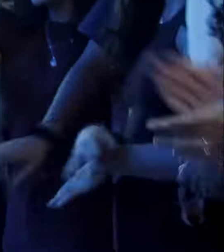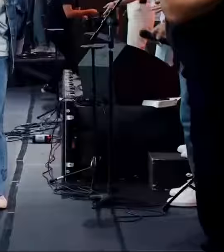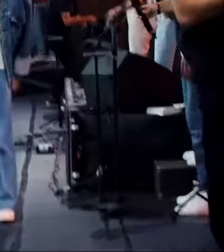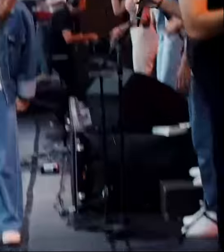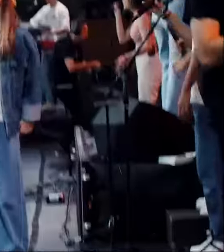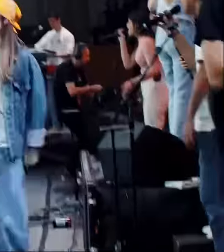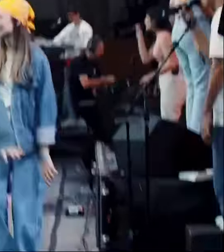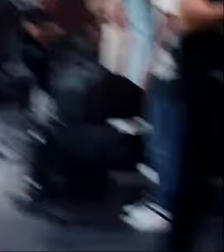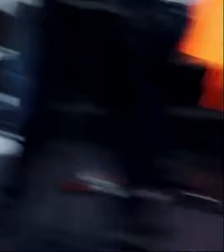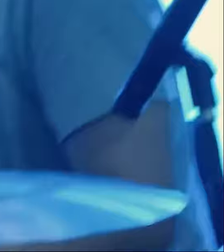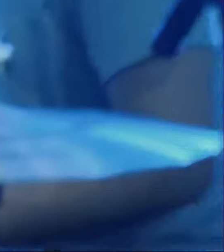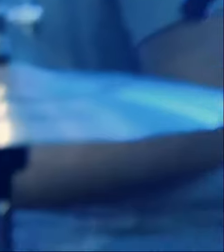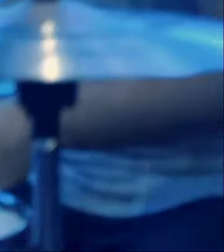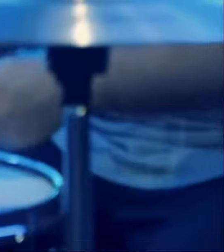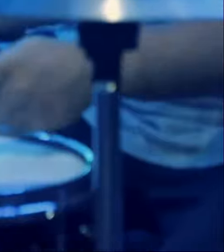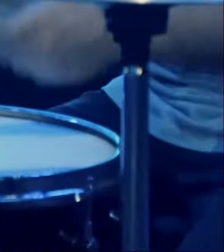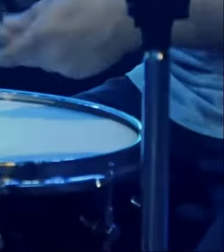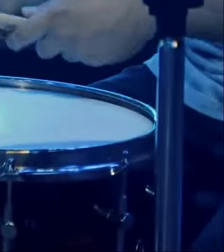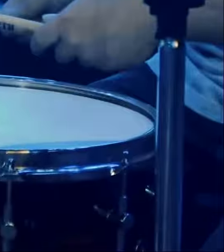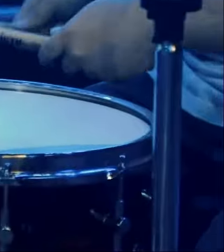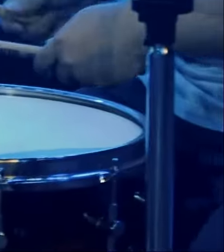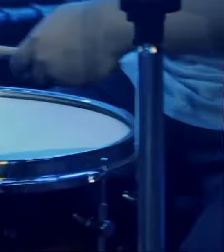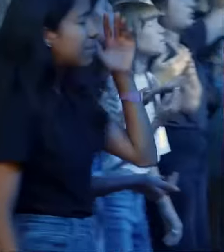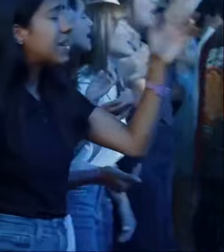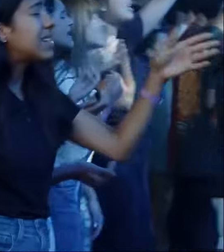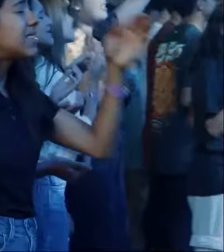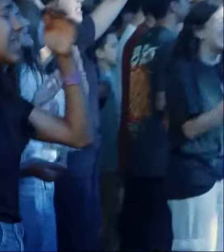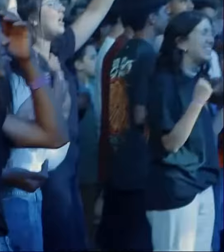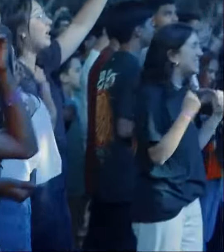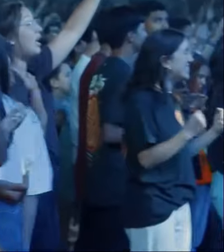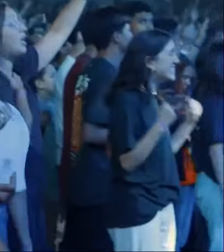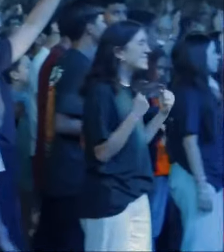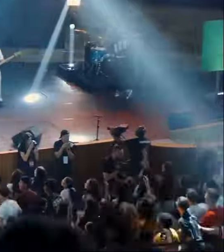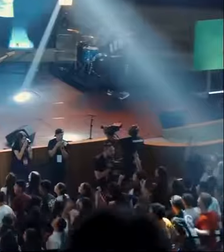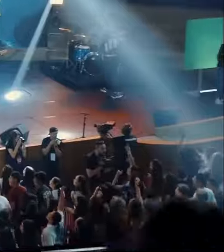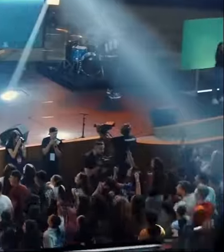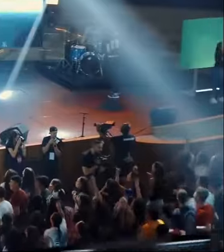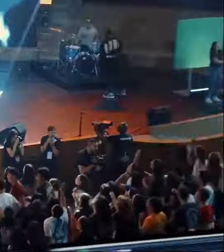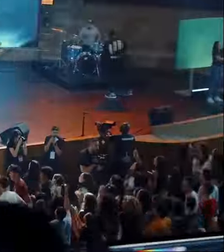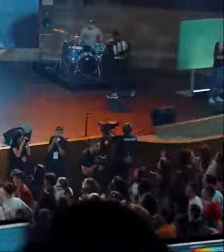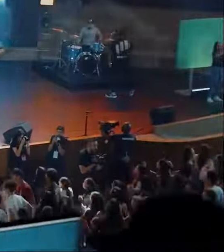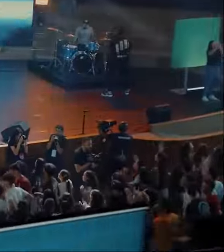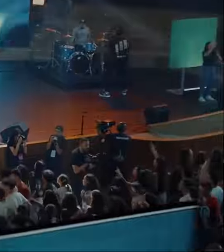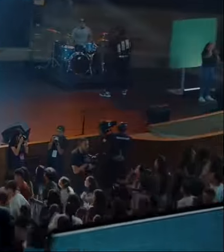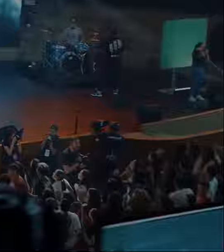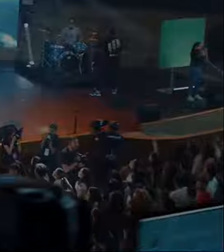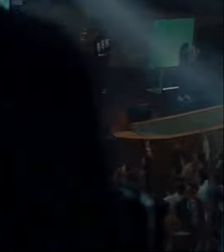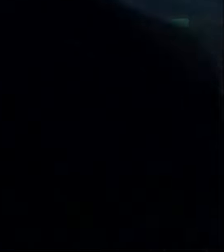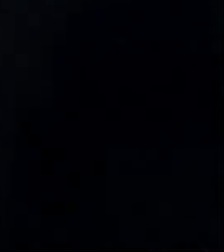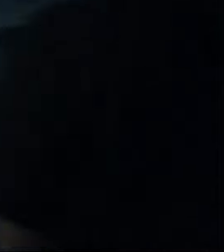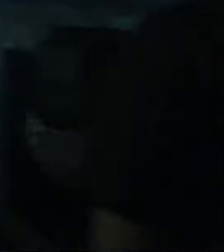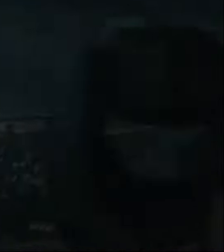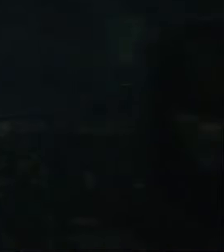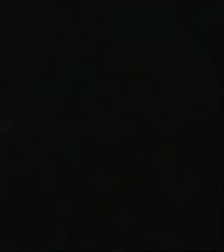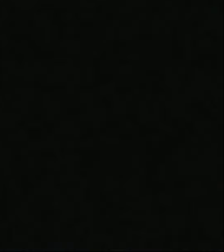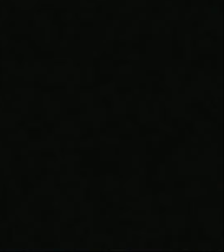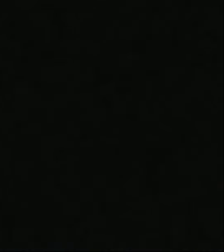this. This is how I wanna live. Forever we'll be singing